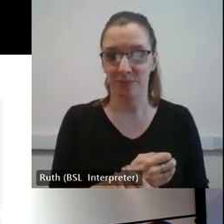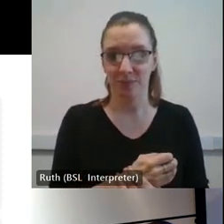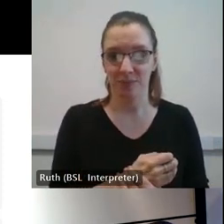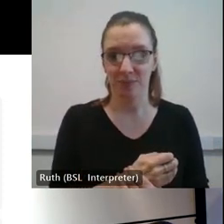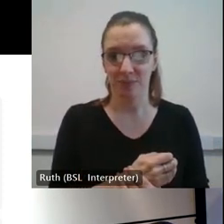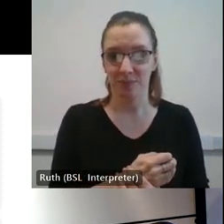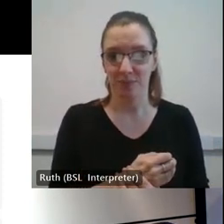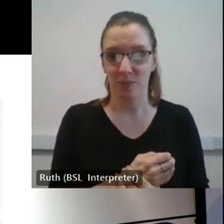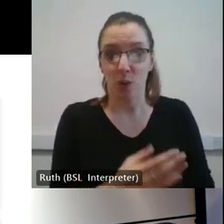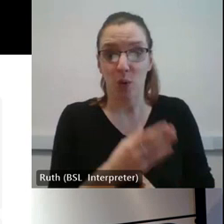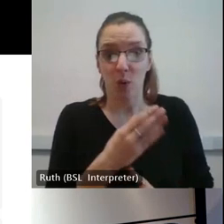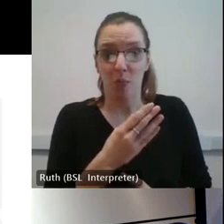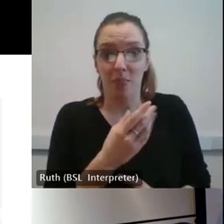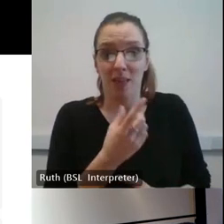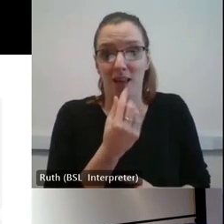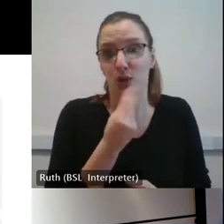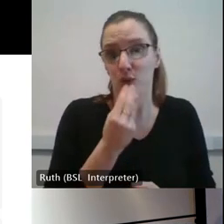their language